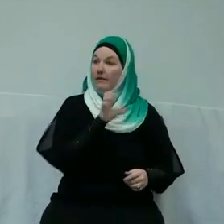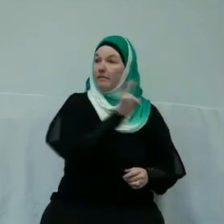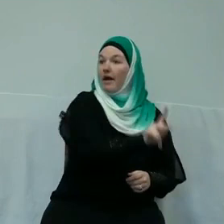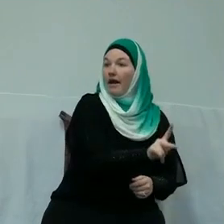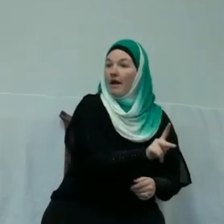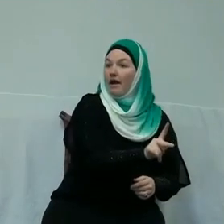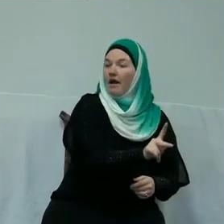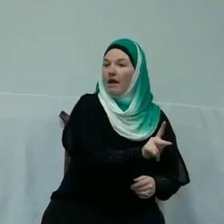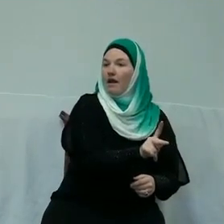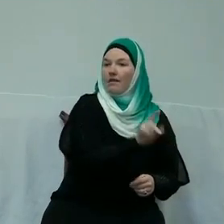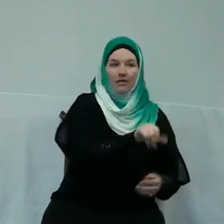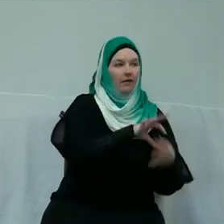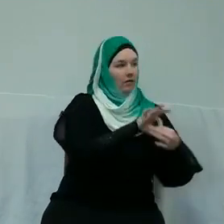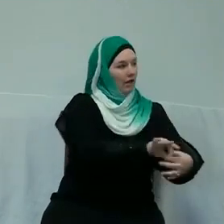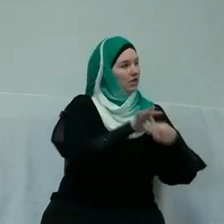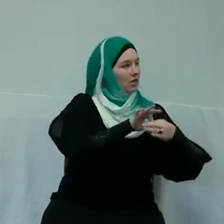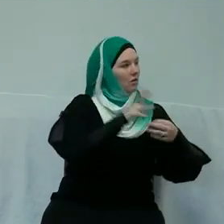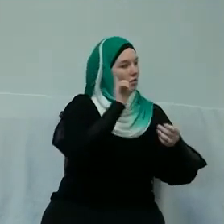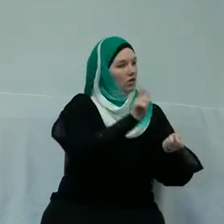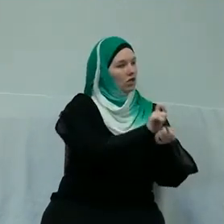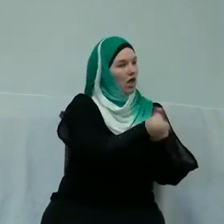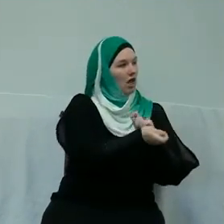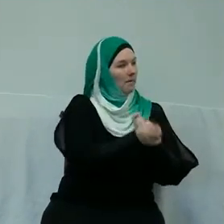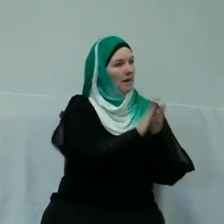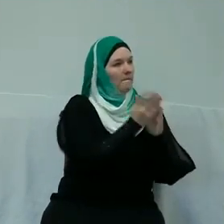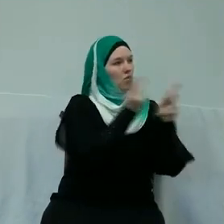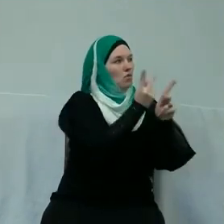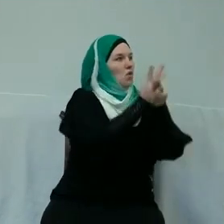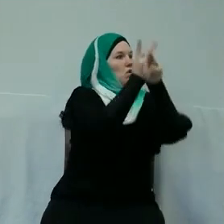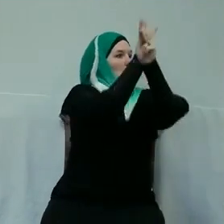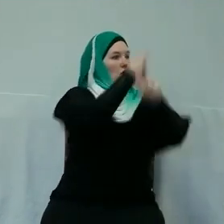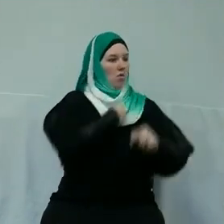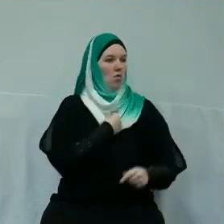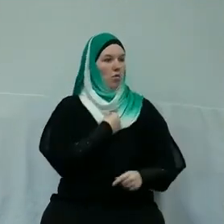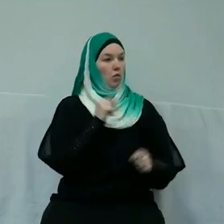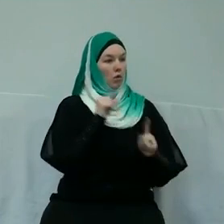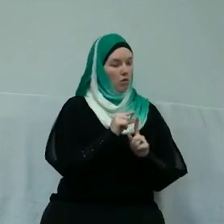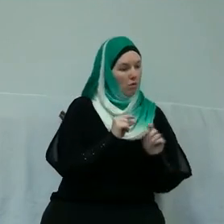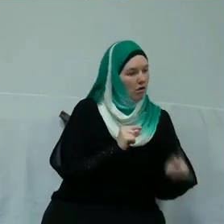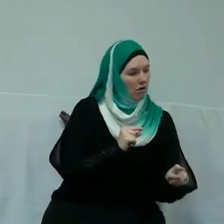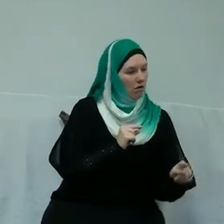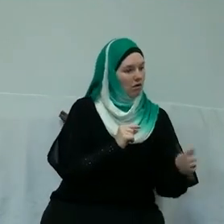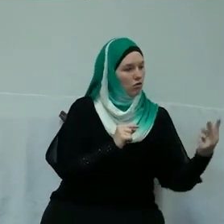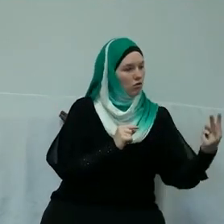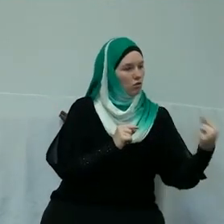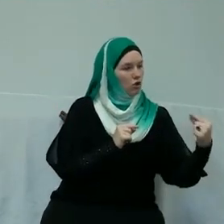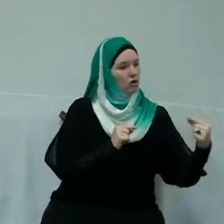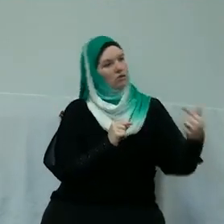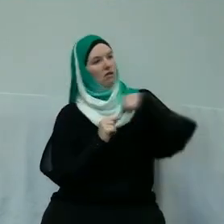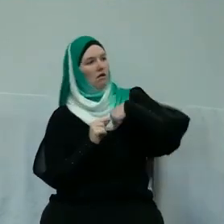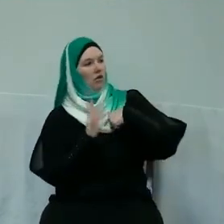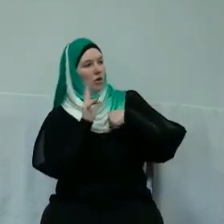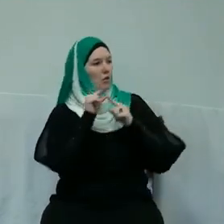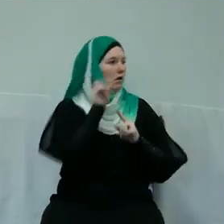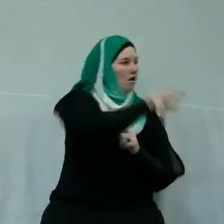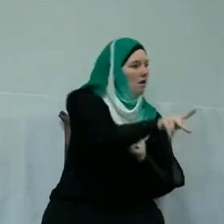the dynamic will be escalation. You say one word, he says two words, you say three words, it keeps escalating,